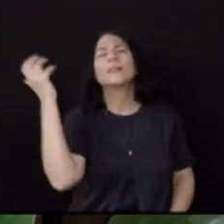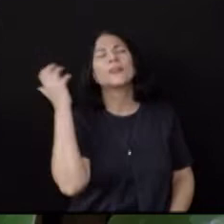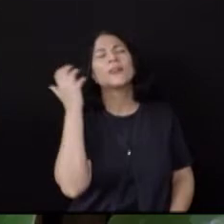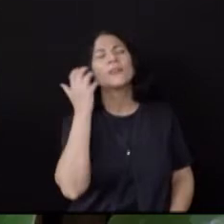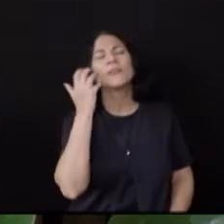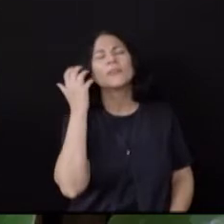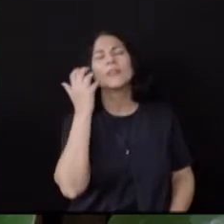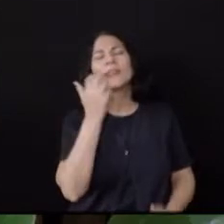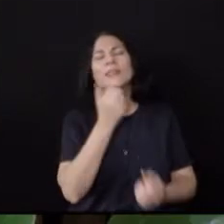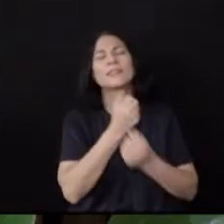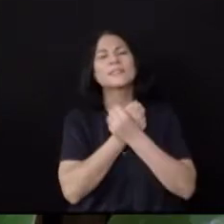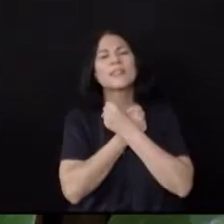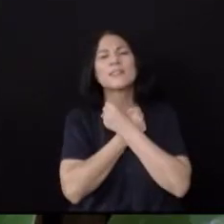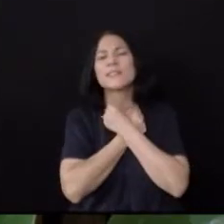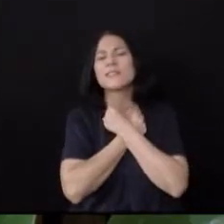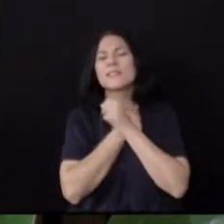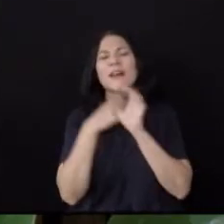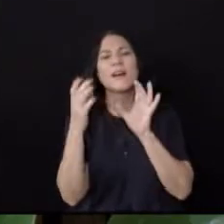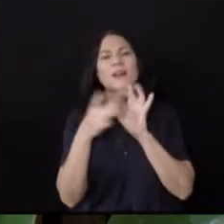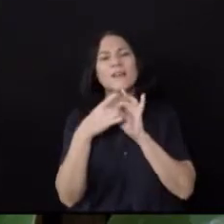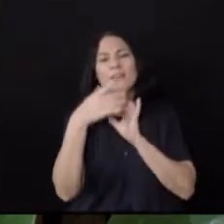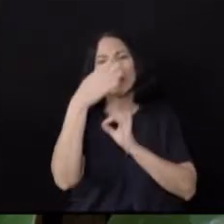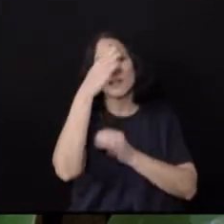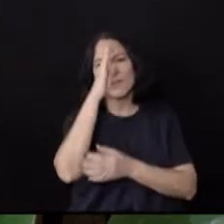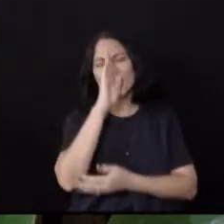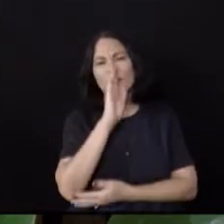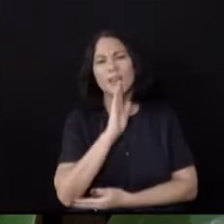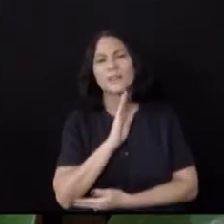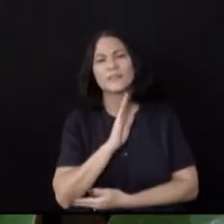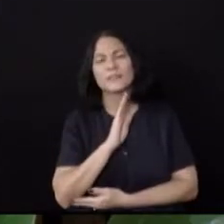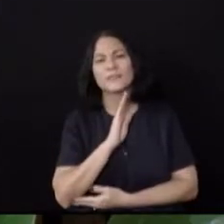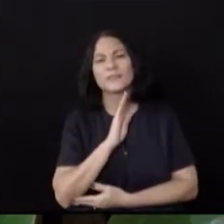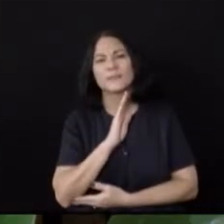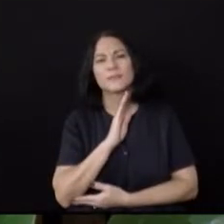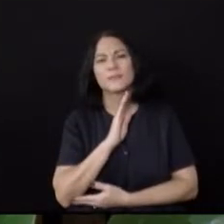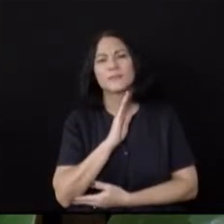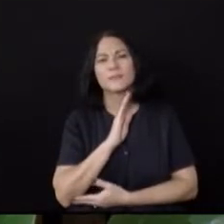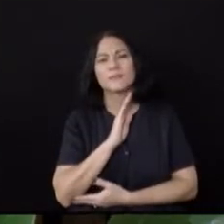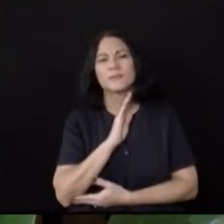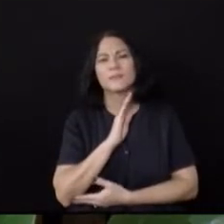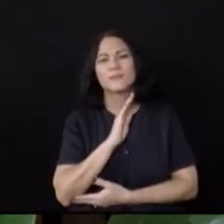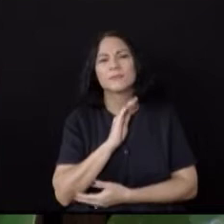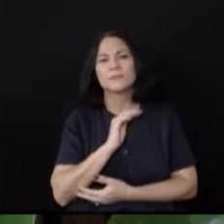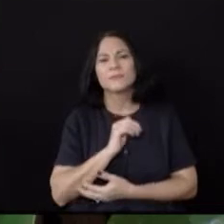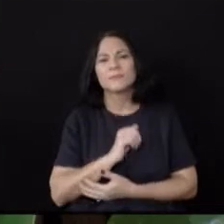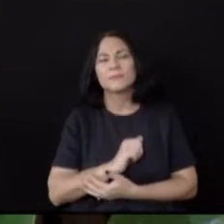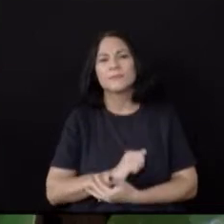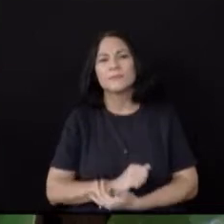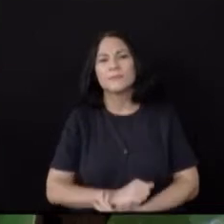never-ending, reckless love of God.